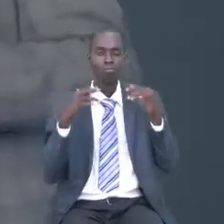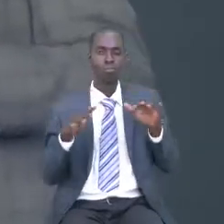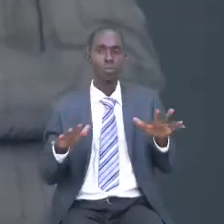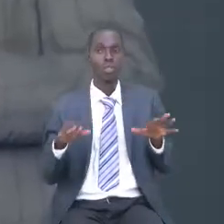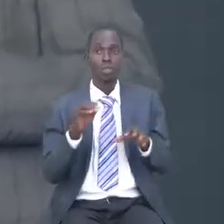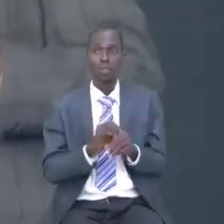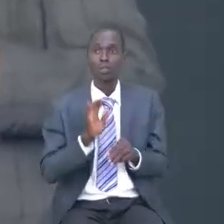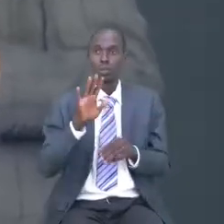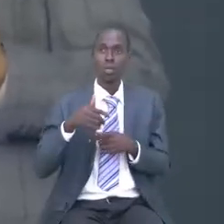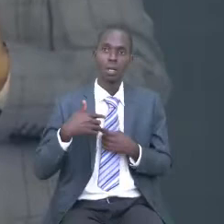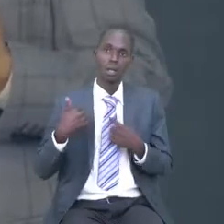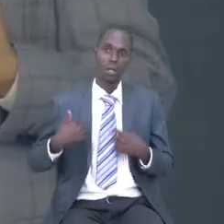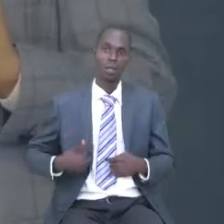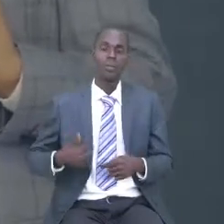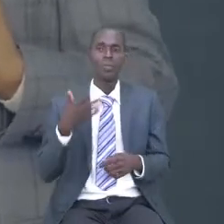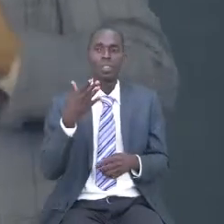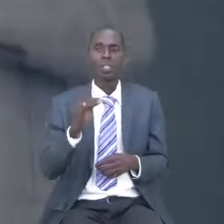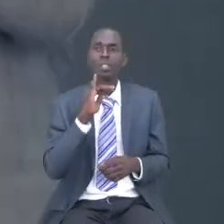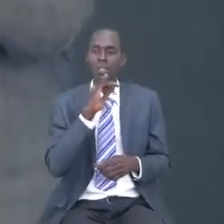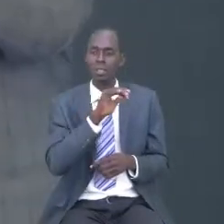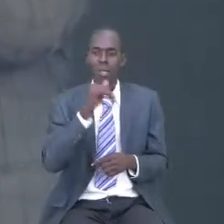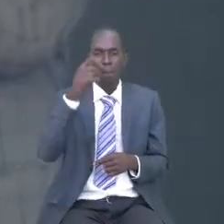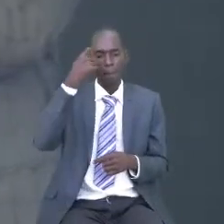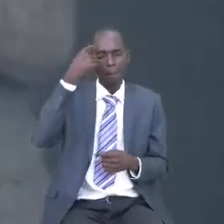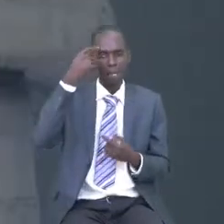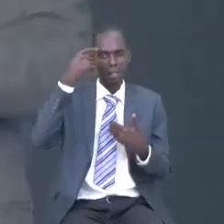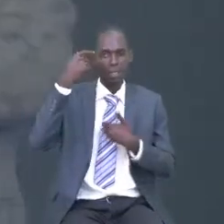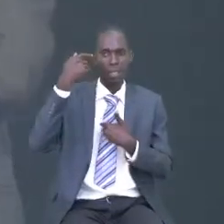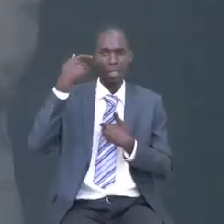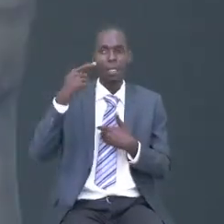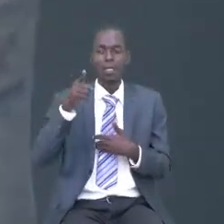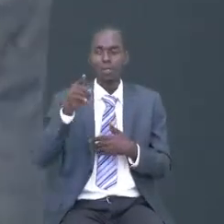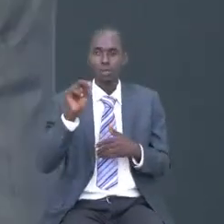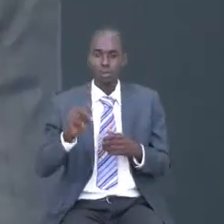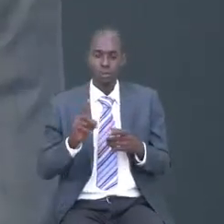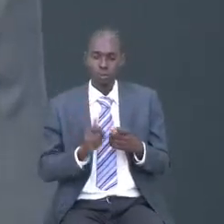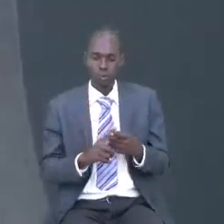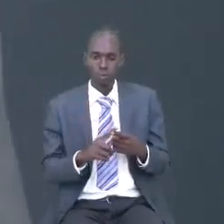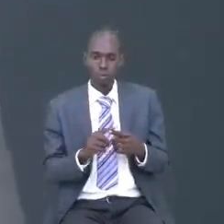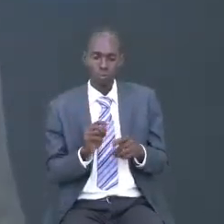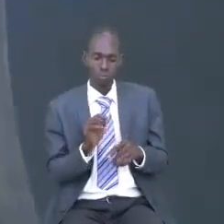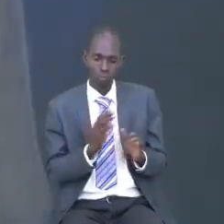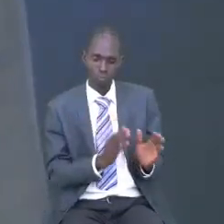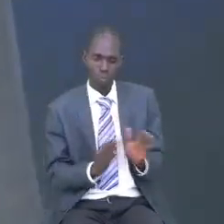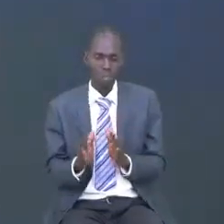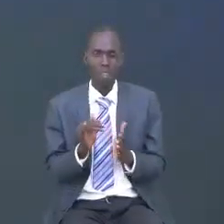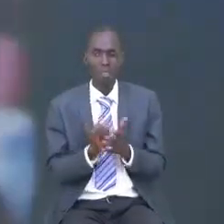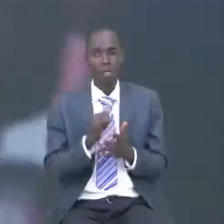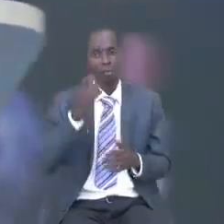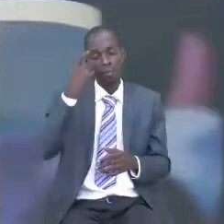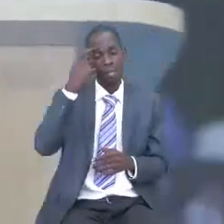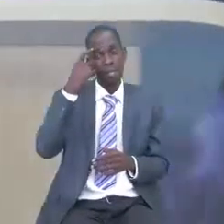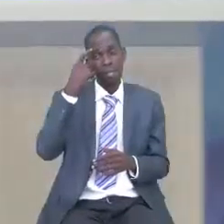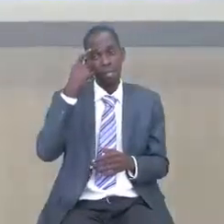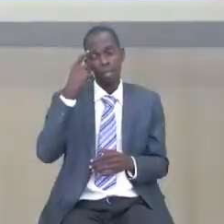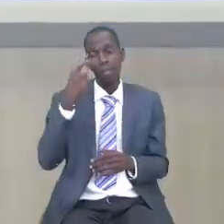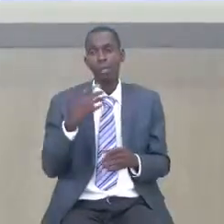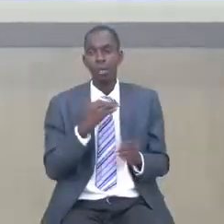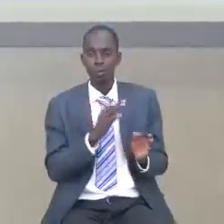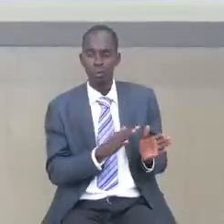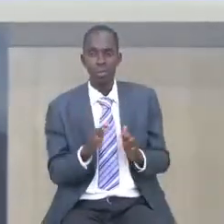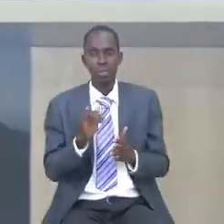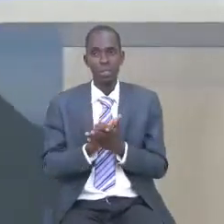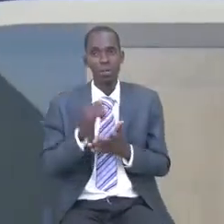heart, there is a mind. And you need to search that mind. And set that mind on the